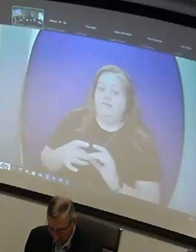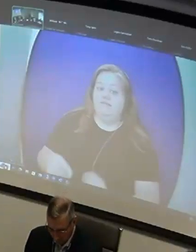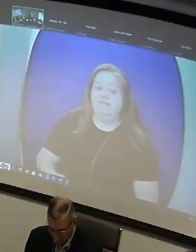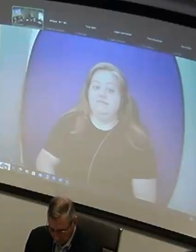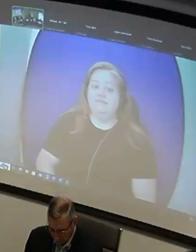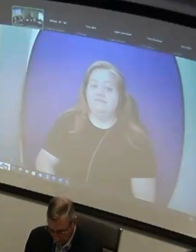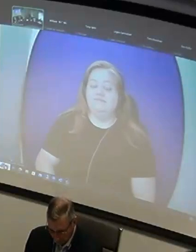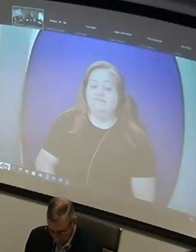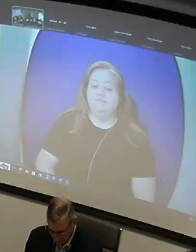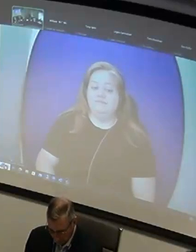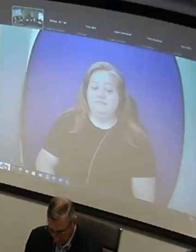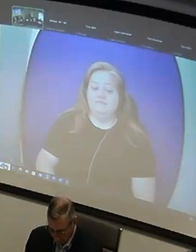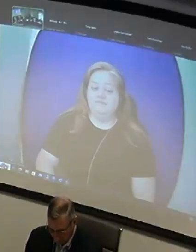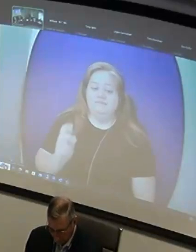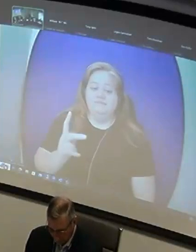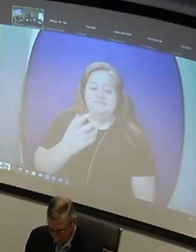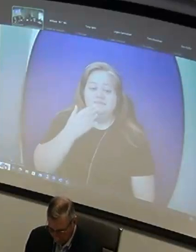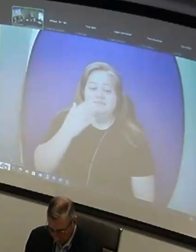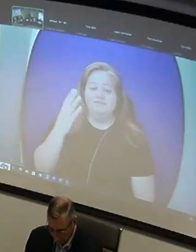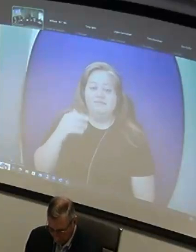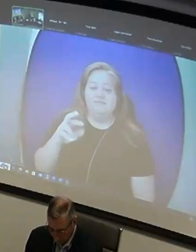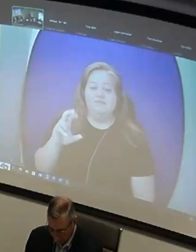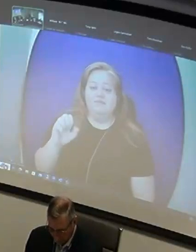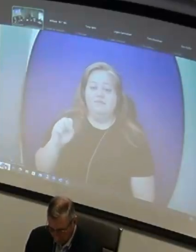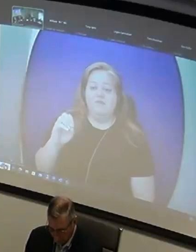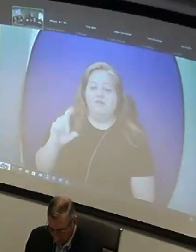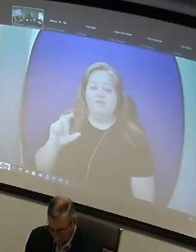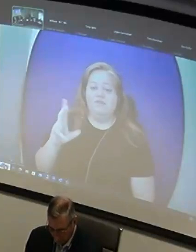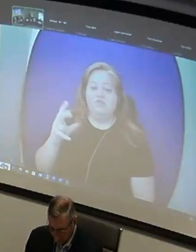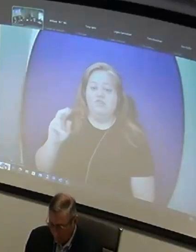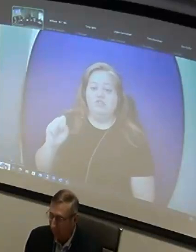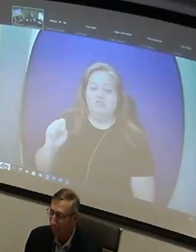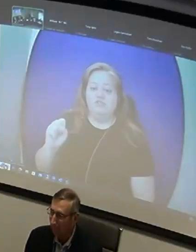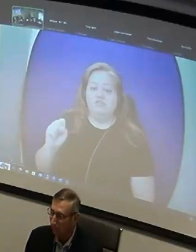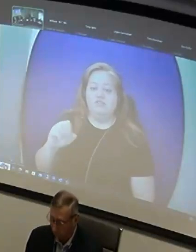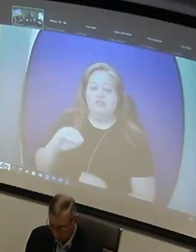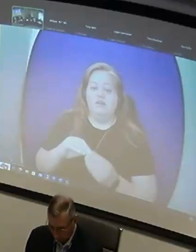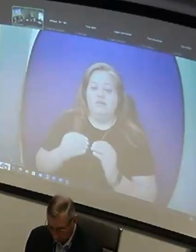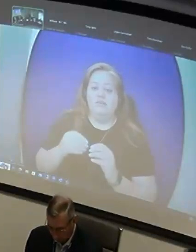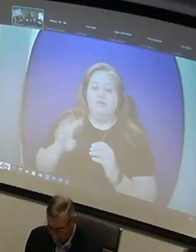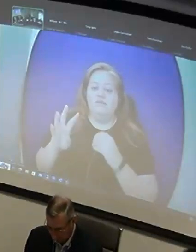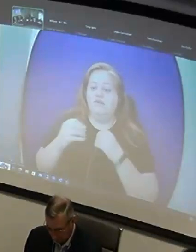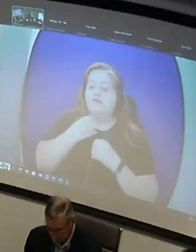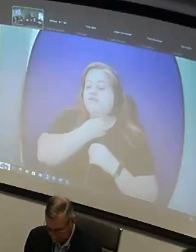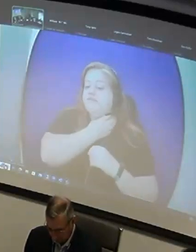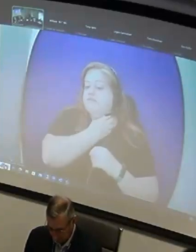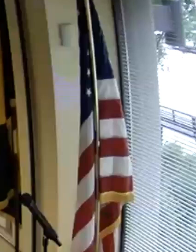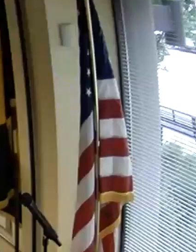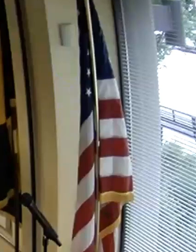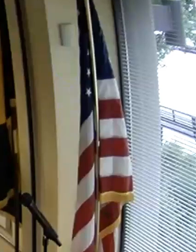Great, thank you. We'll move to resolutions and we'll start with resolution number 40. Mr. Sadiri.